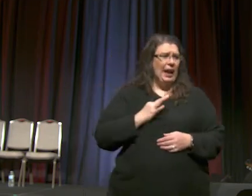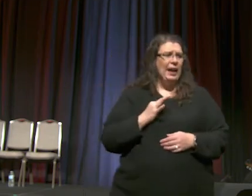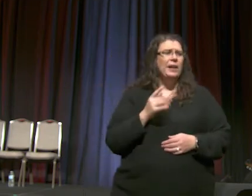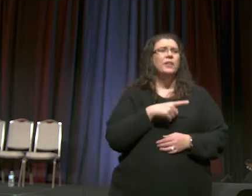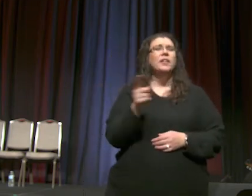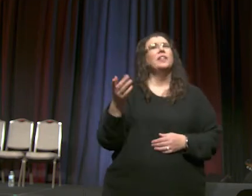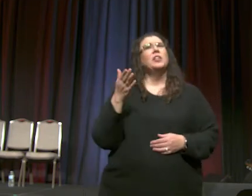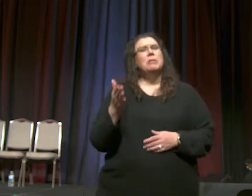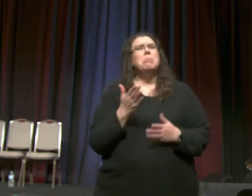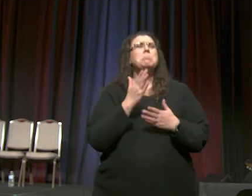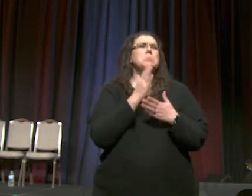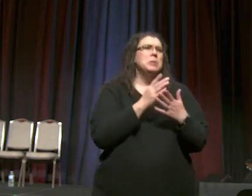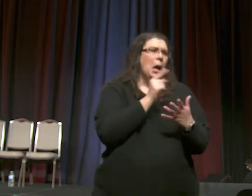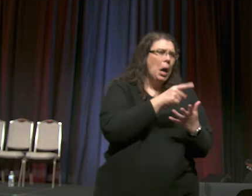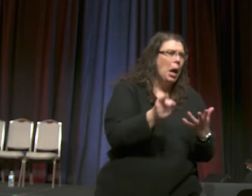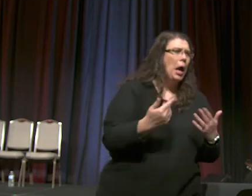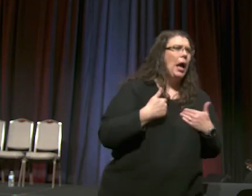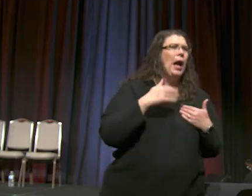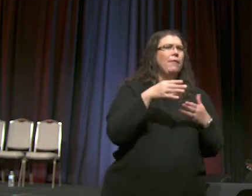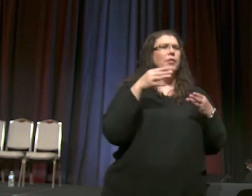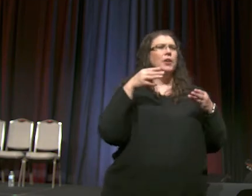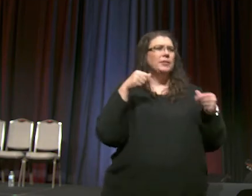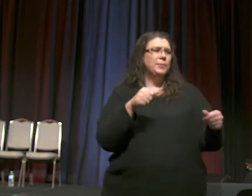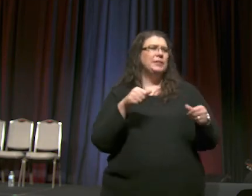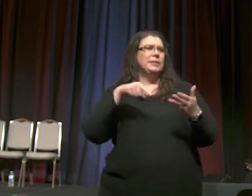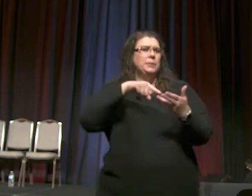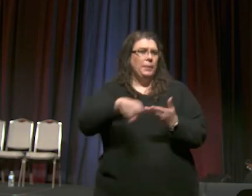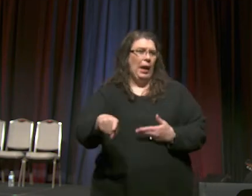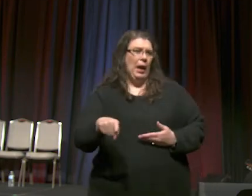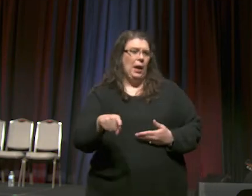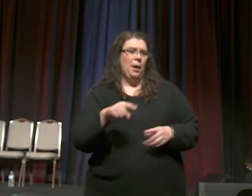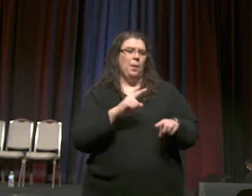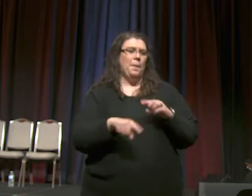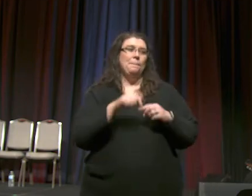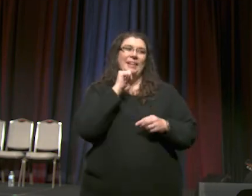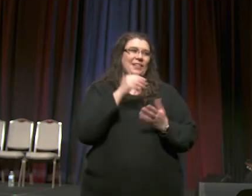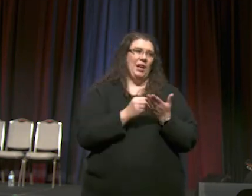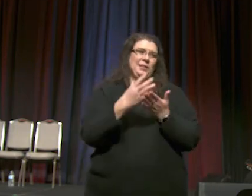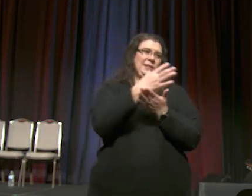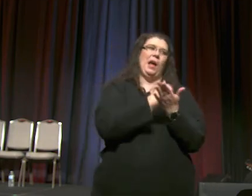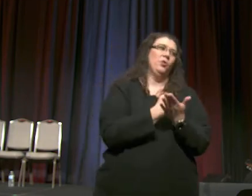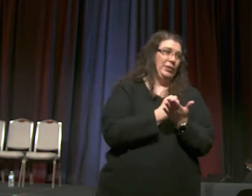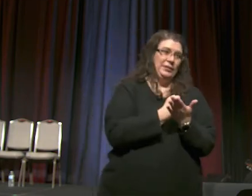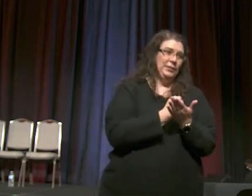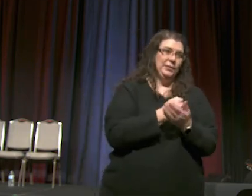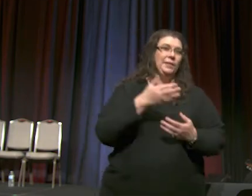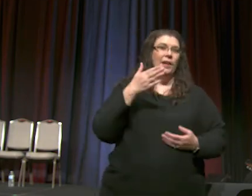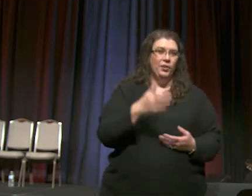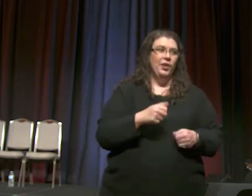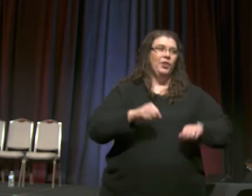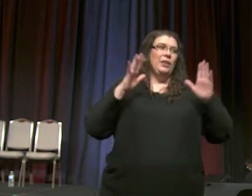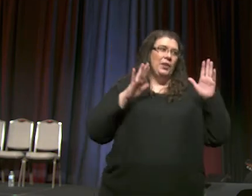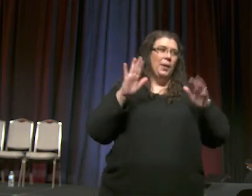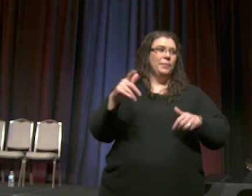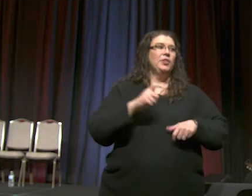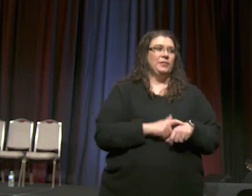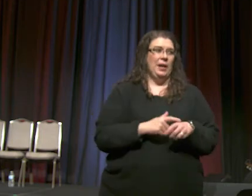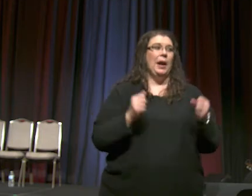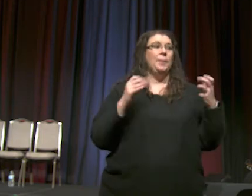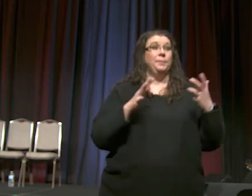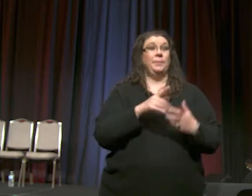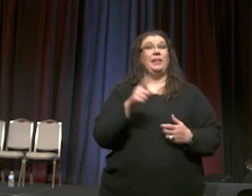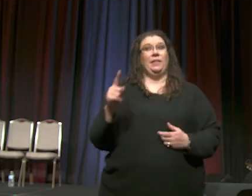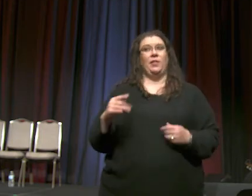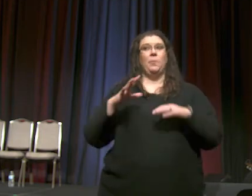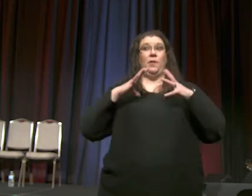there. Some of them get their expenses paid, but not salaries. They're there giving up their time, many of them